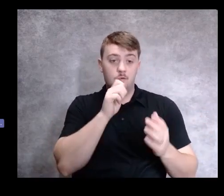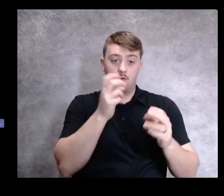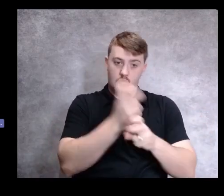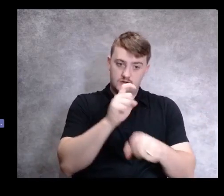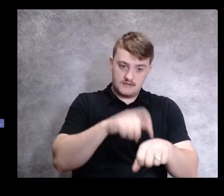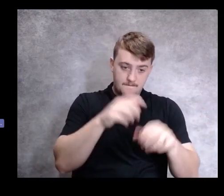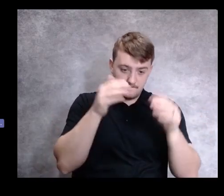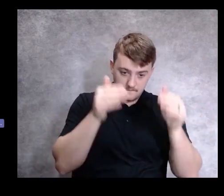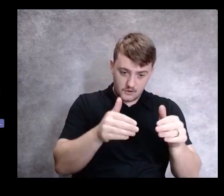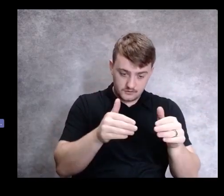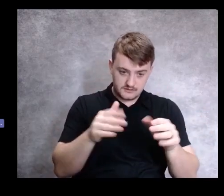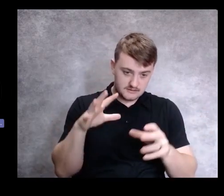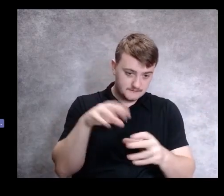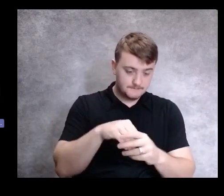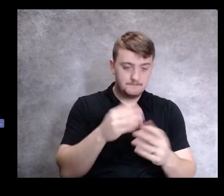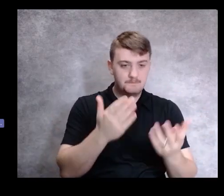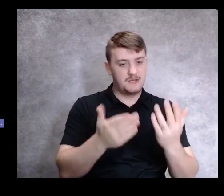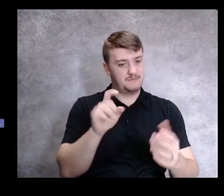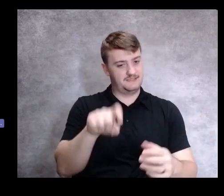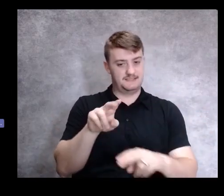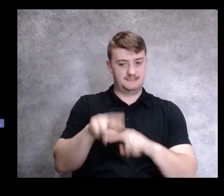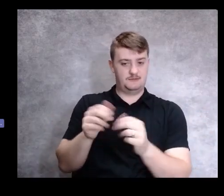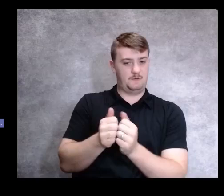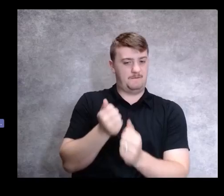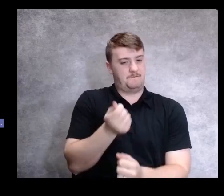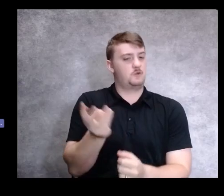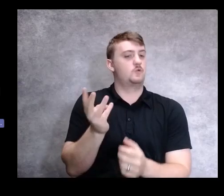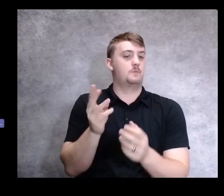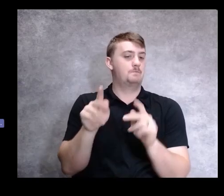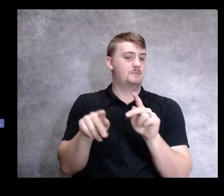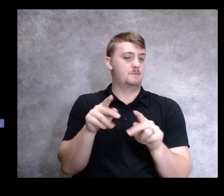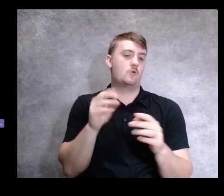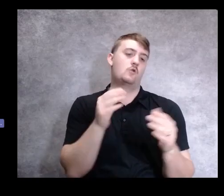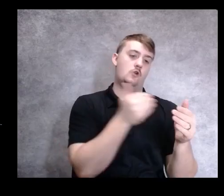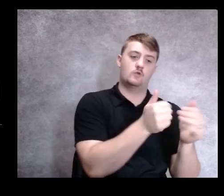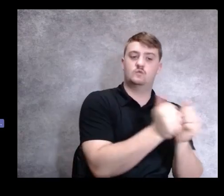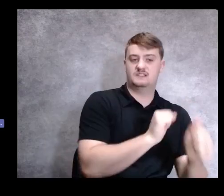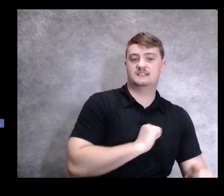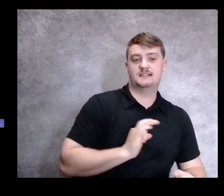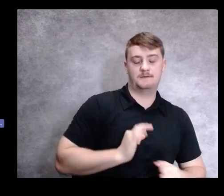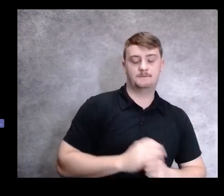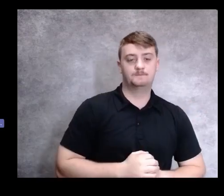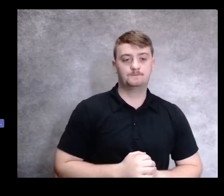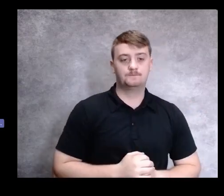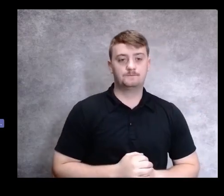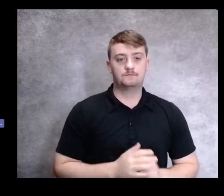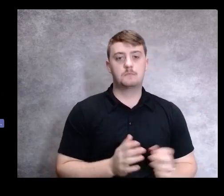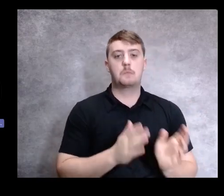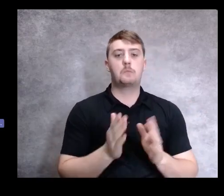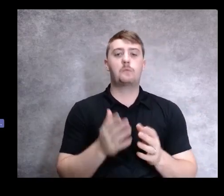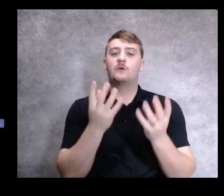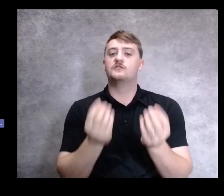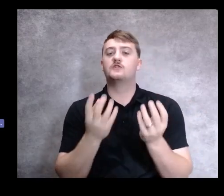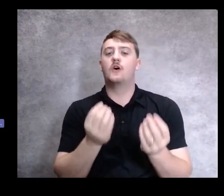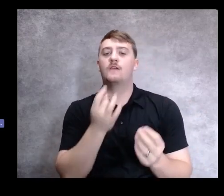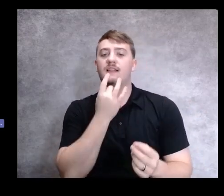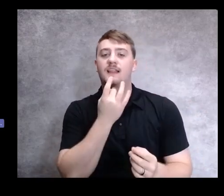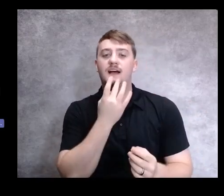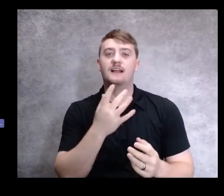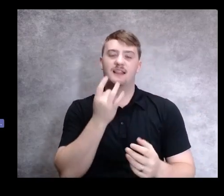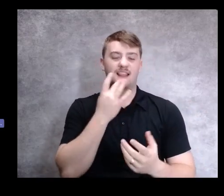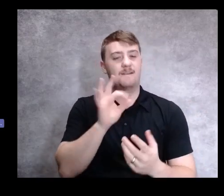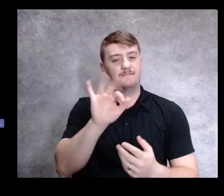and attending may need to sit with fewer peers or closer to staff. Use soft lighting or light